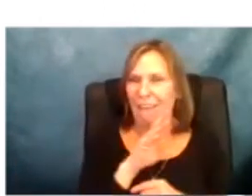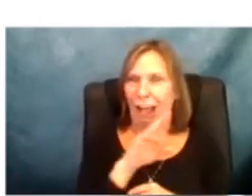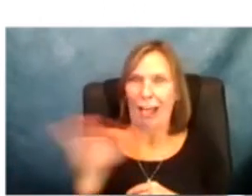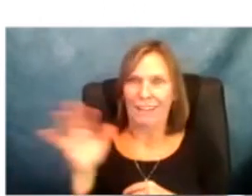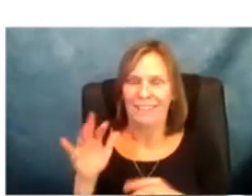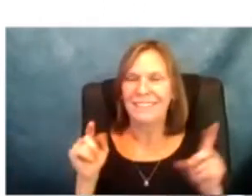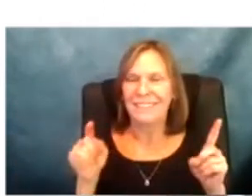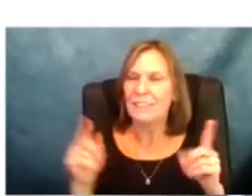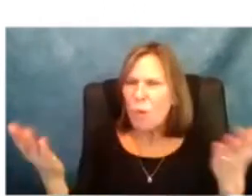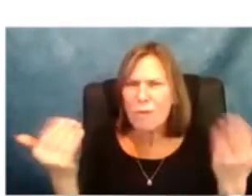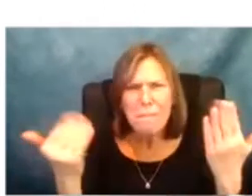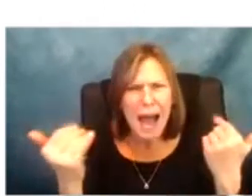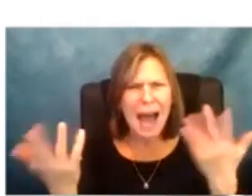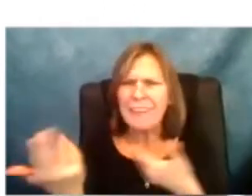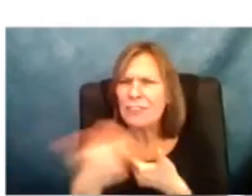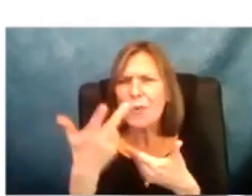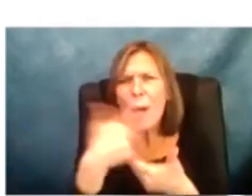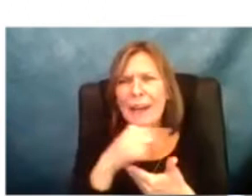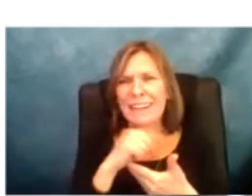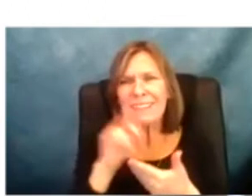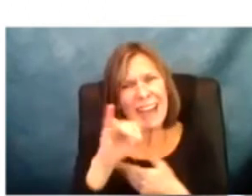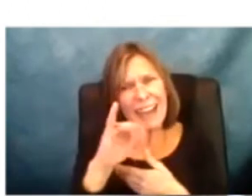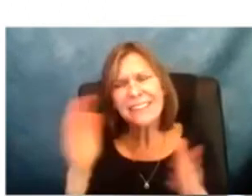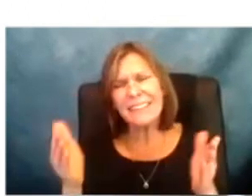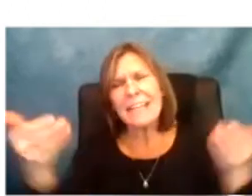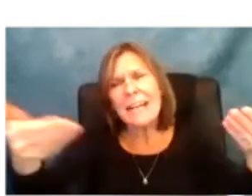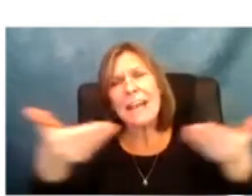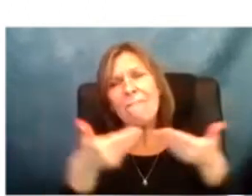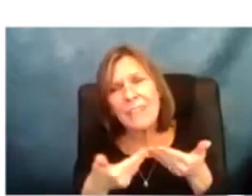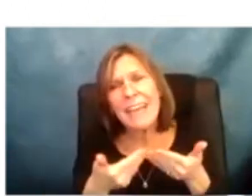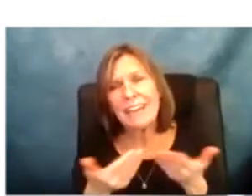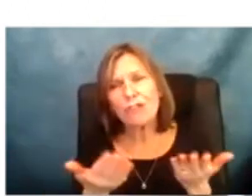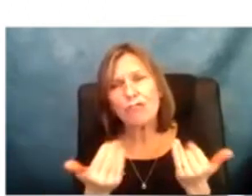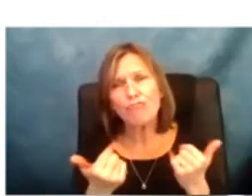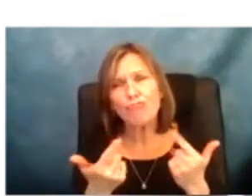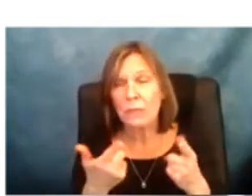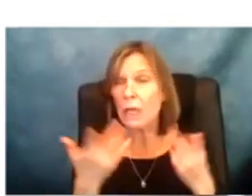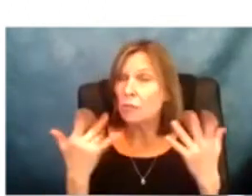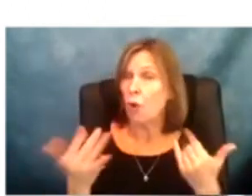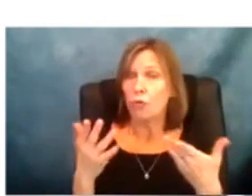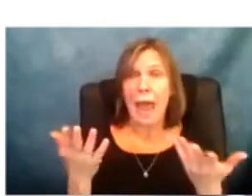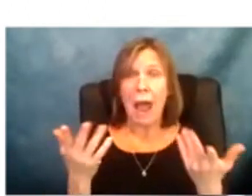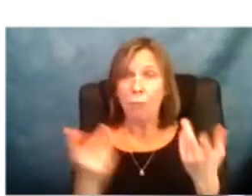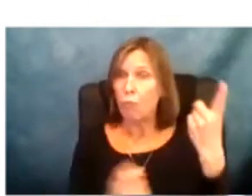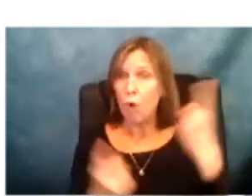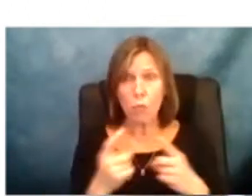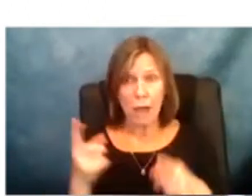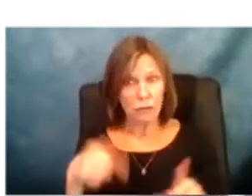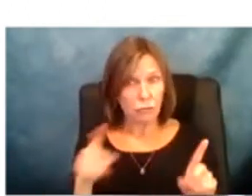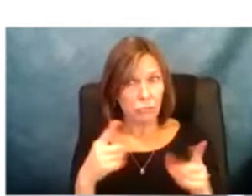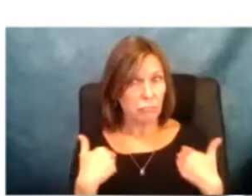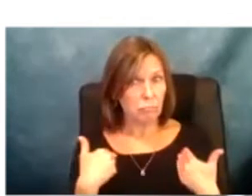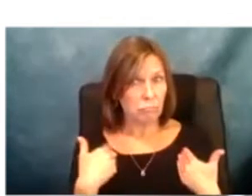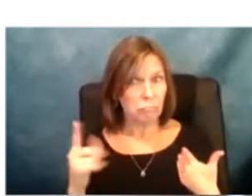And join us. So I guess it's an invitation, and also want to leave this open for some more questions if anyone has it.